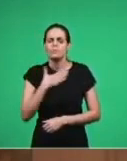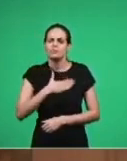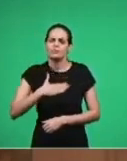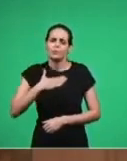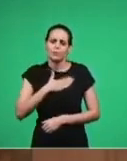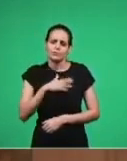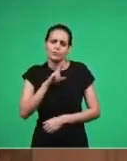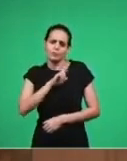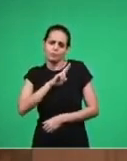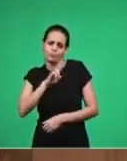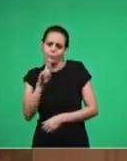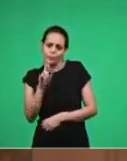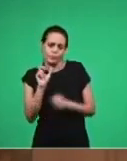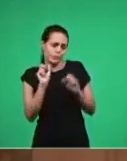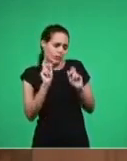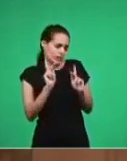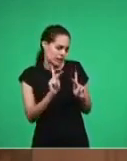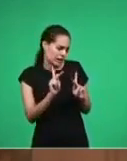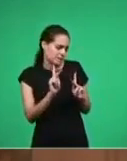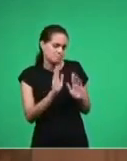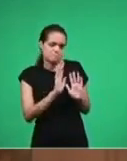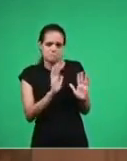us. It's the Lord's.